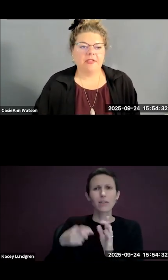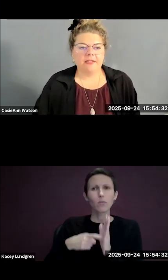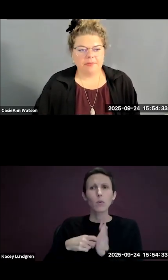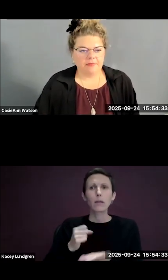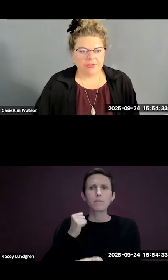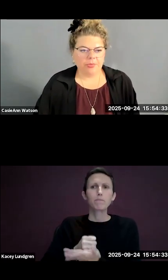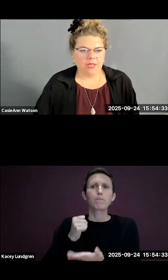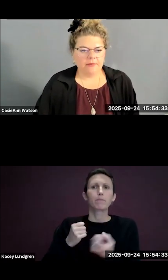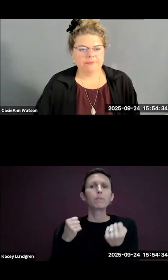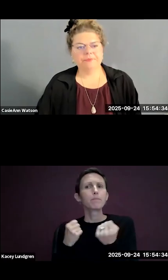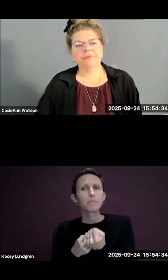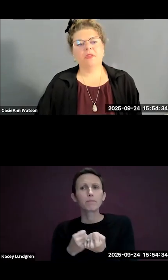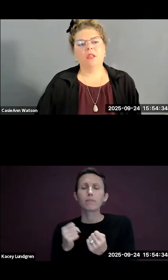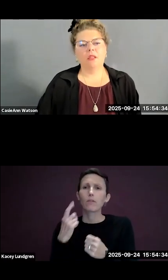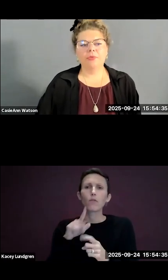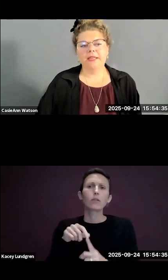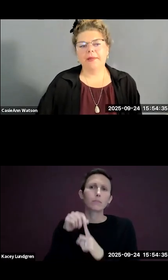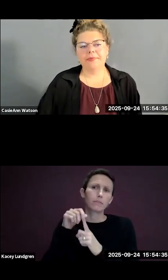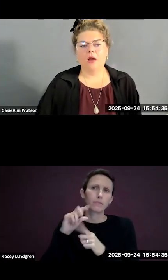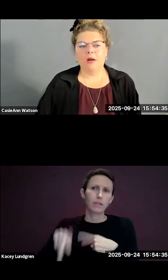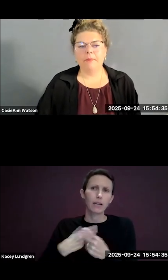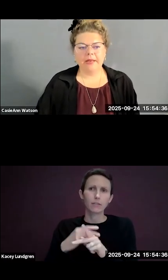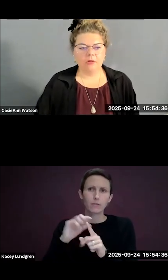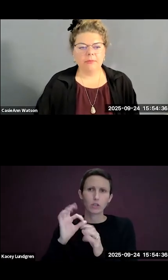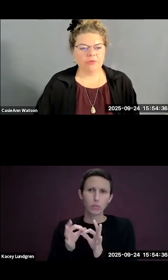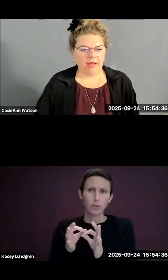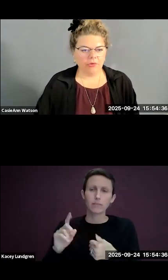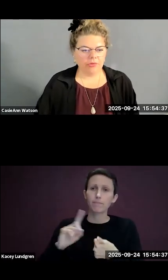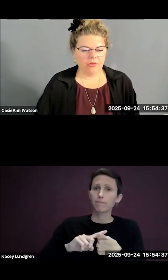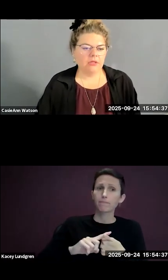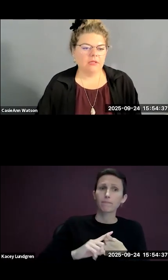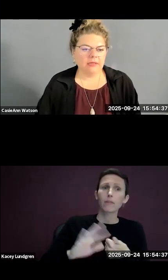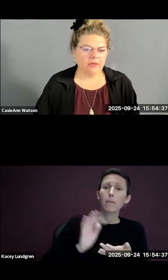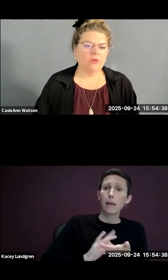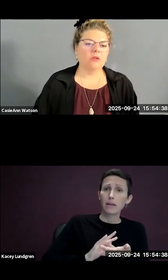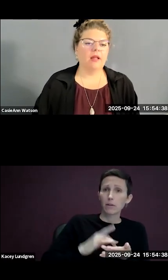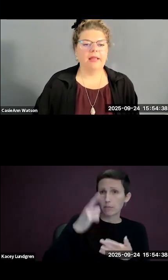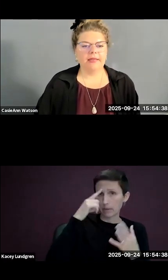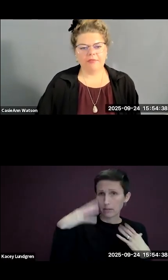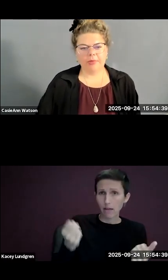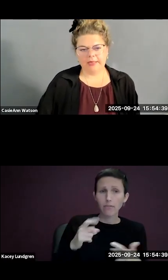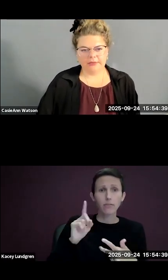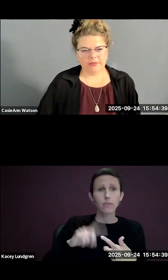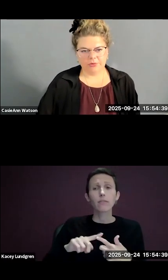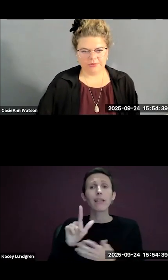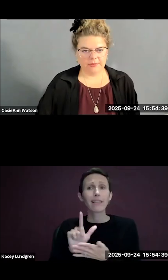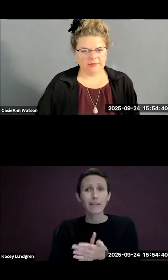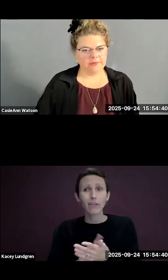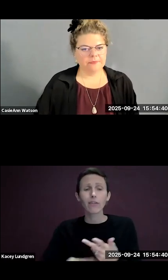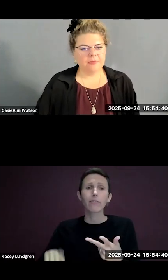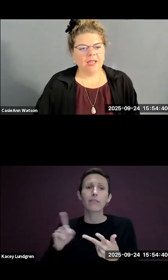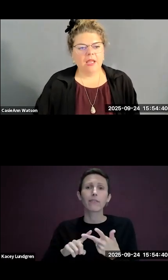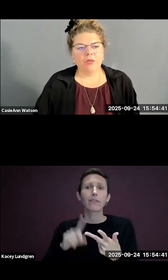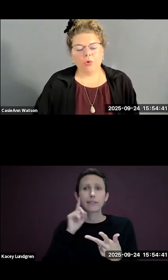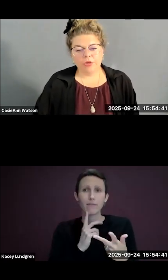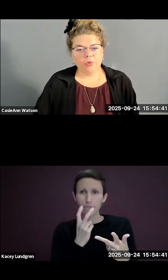for specific types of interpreting. The 3 types are medical mental health, legal, and DeafBlind